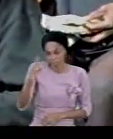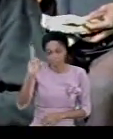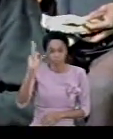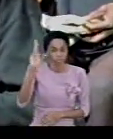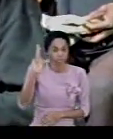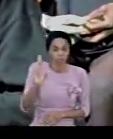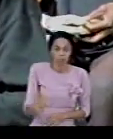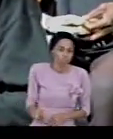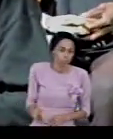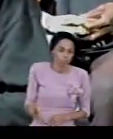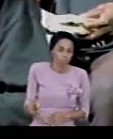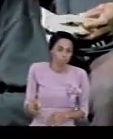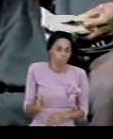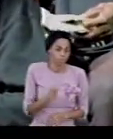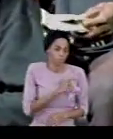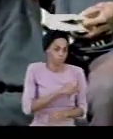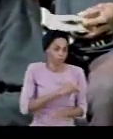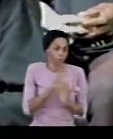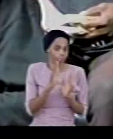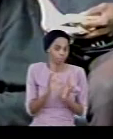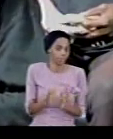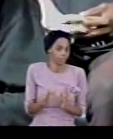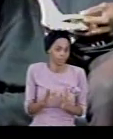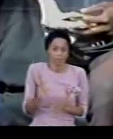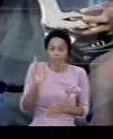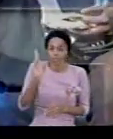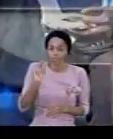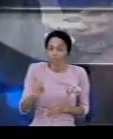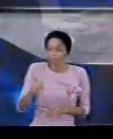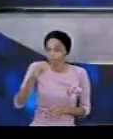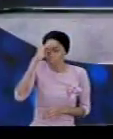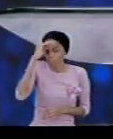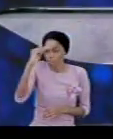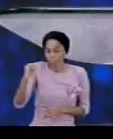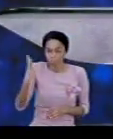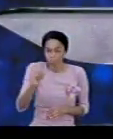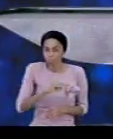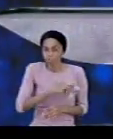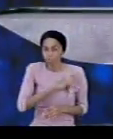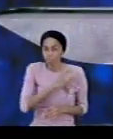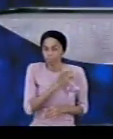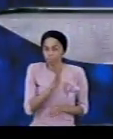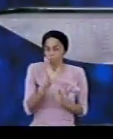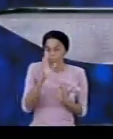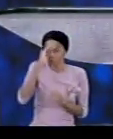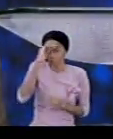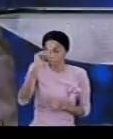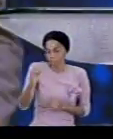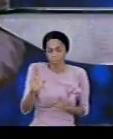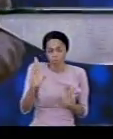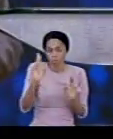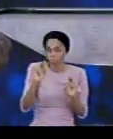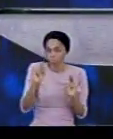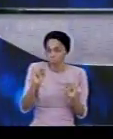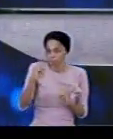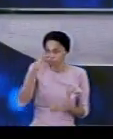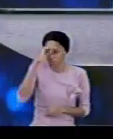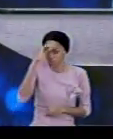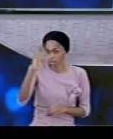moralist, no man, no religious man, no man,